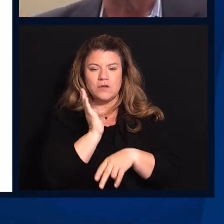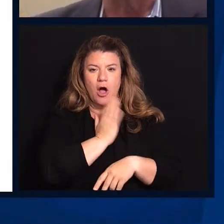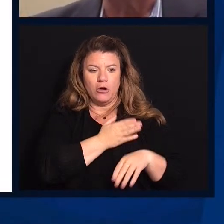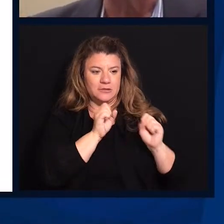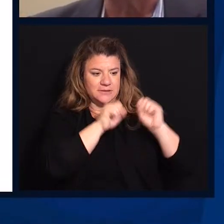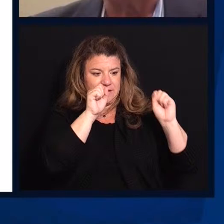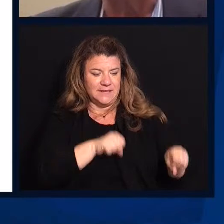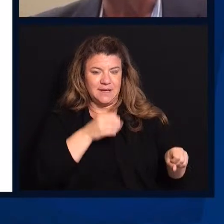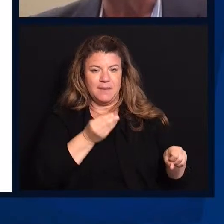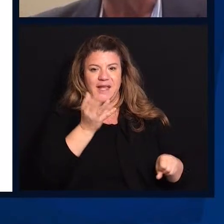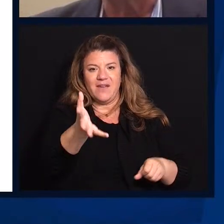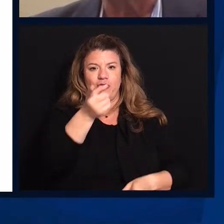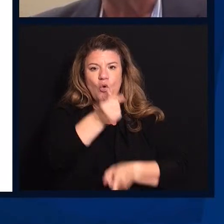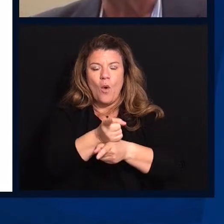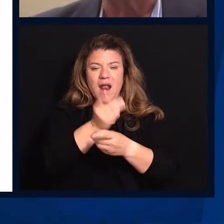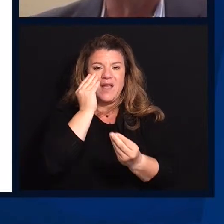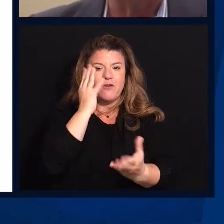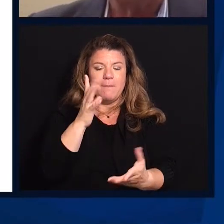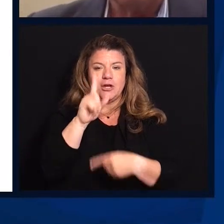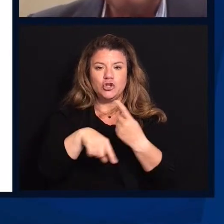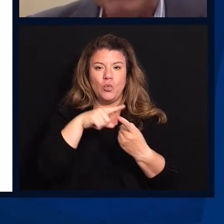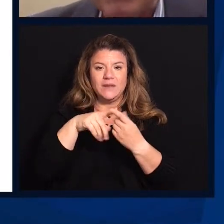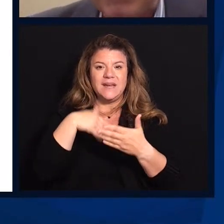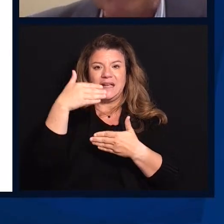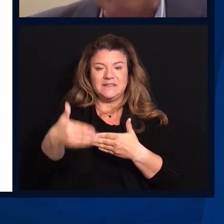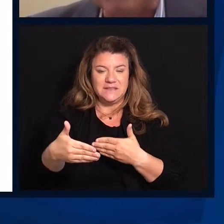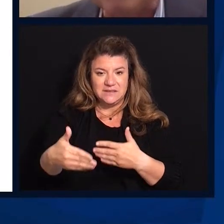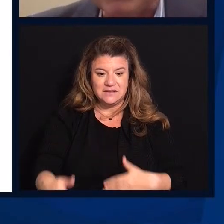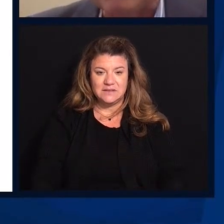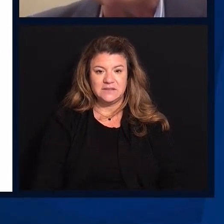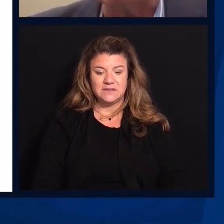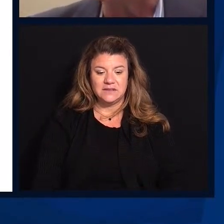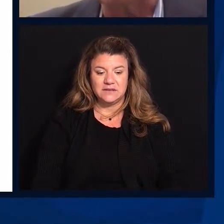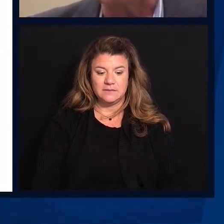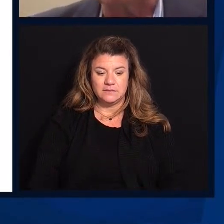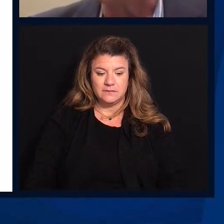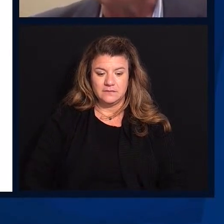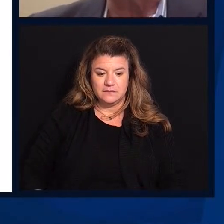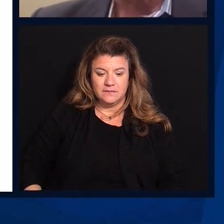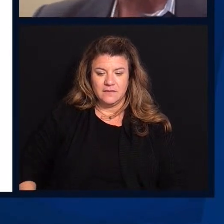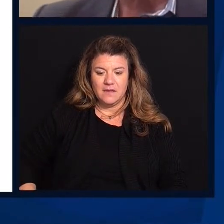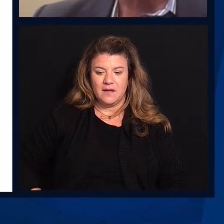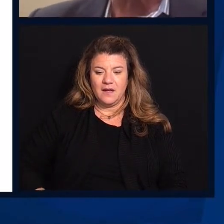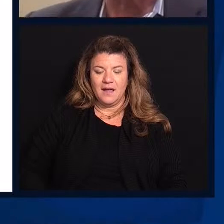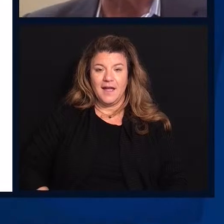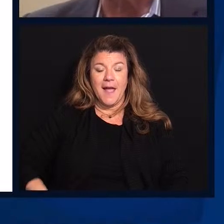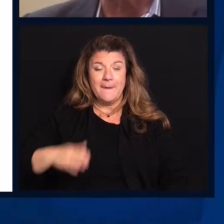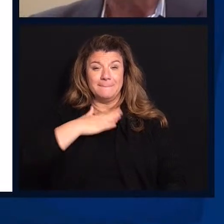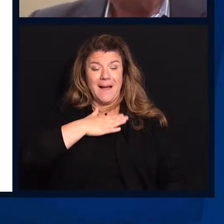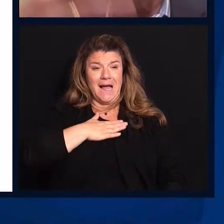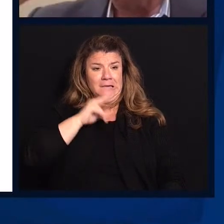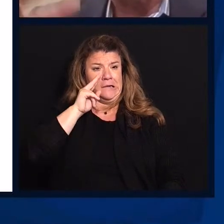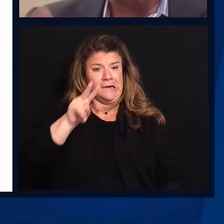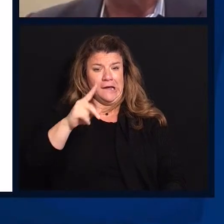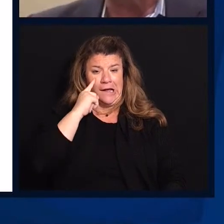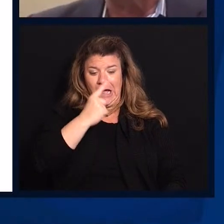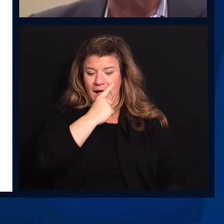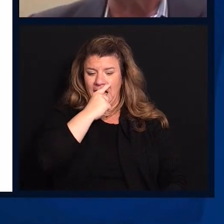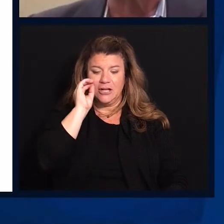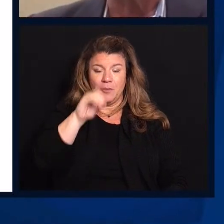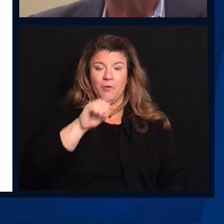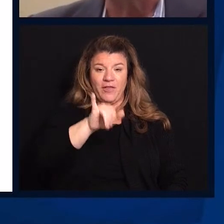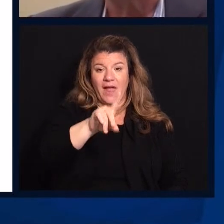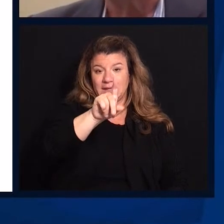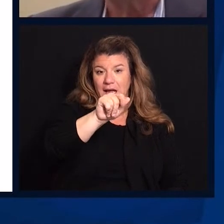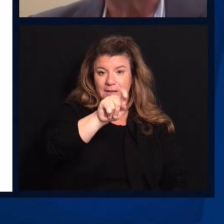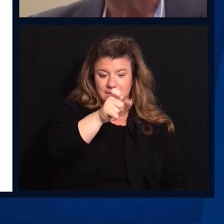the information about when you should get your next one. And I can't read that at my level, but you put in that date.